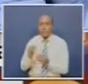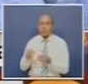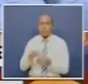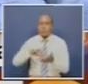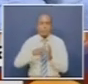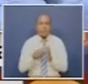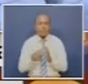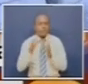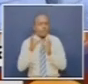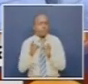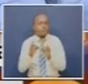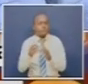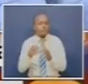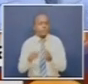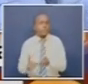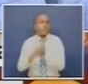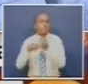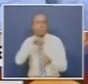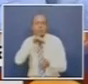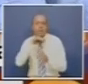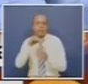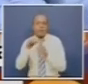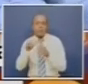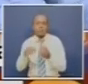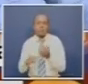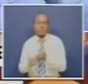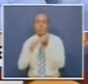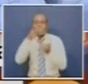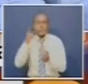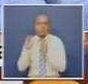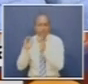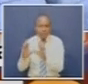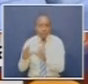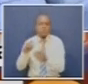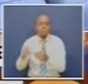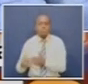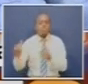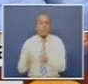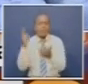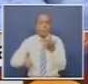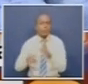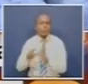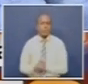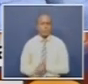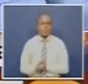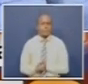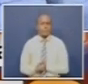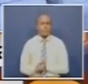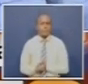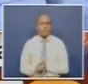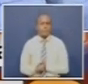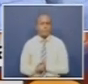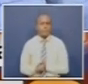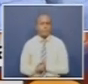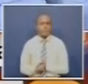Senator, what if that doesn't happen? So I can assure you. What if that doesn't happen? Yes. What